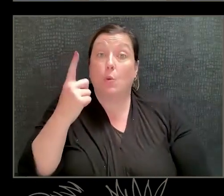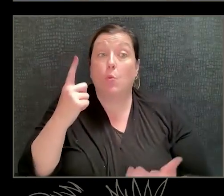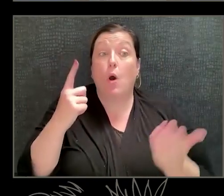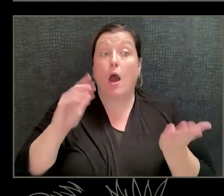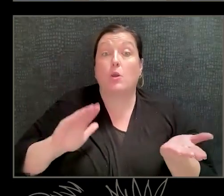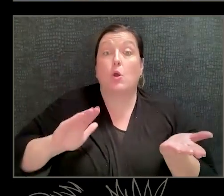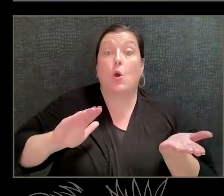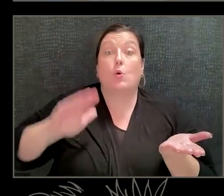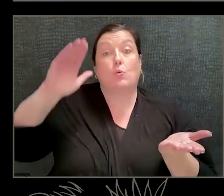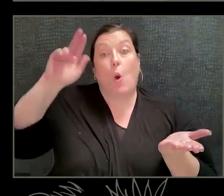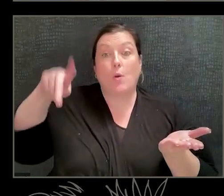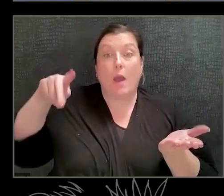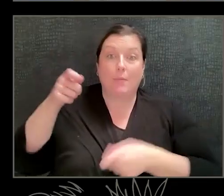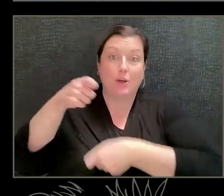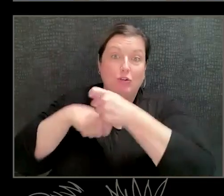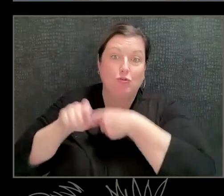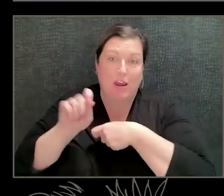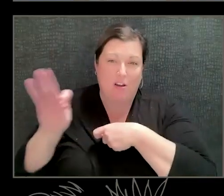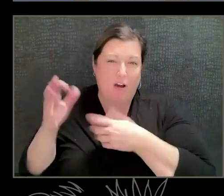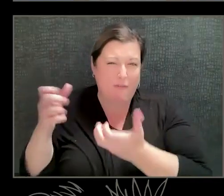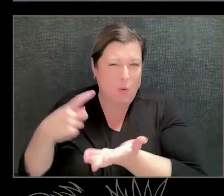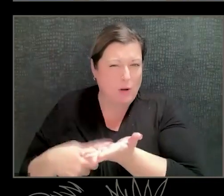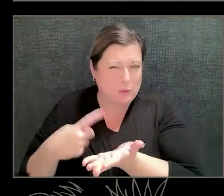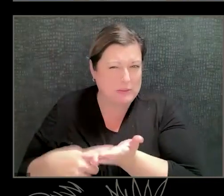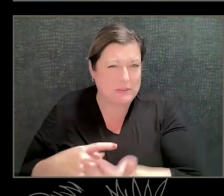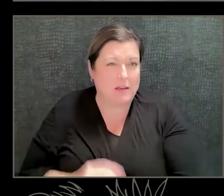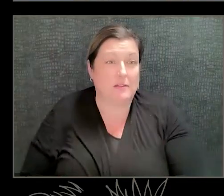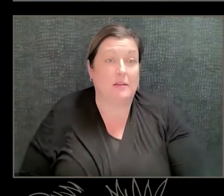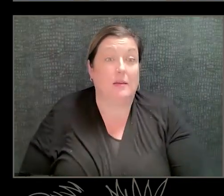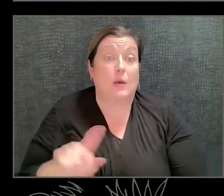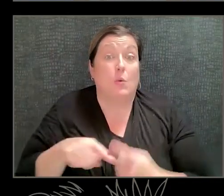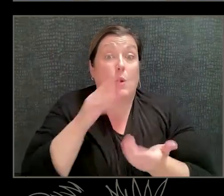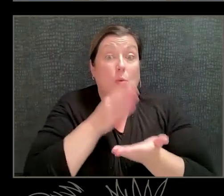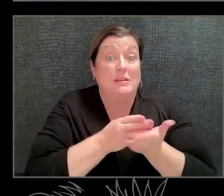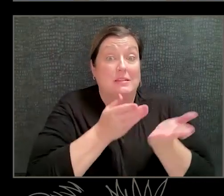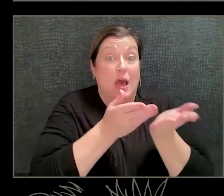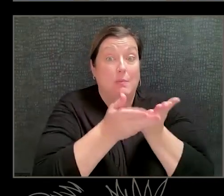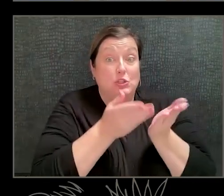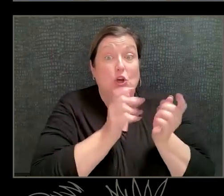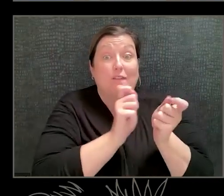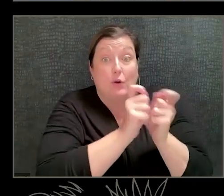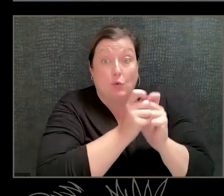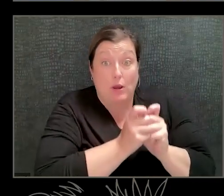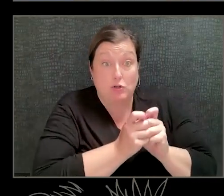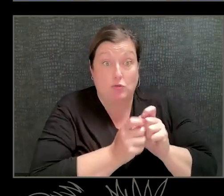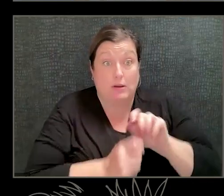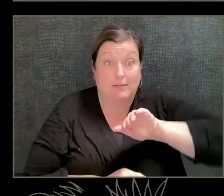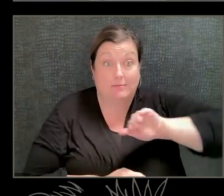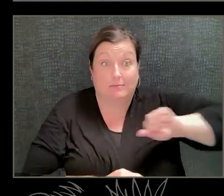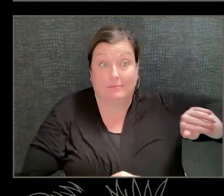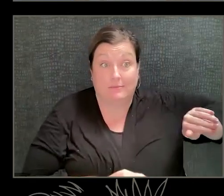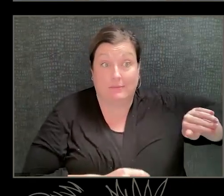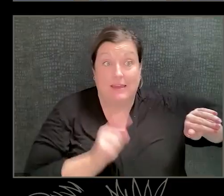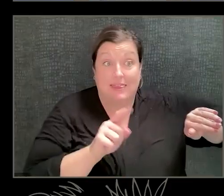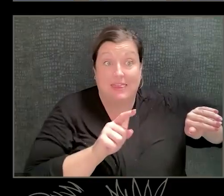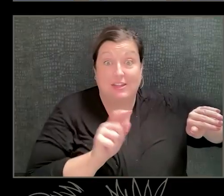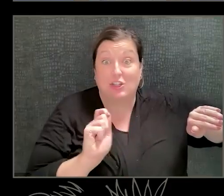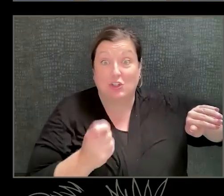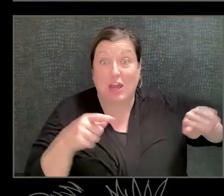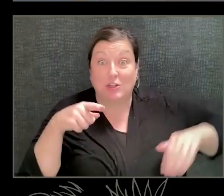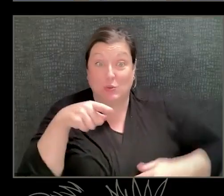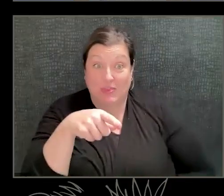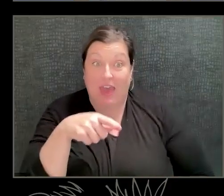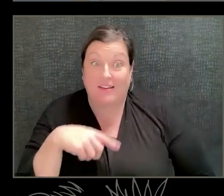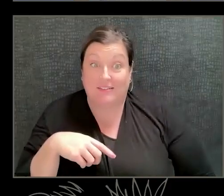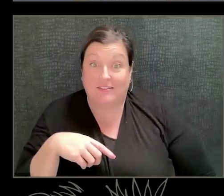trade-off that I want to talk about. When we stop server rendering our page, we go from this to that.